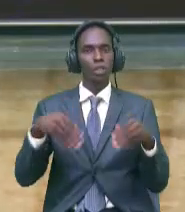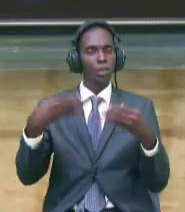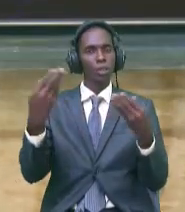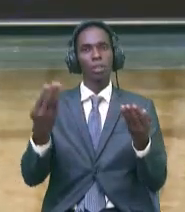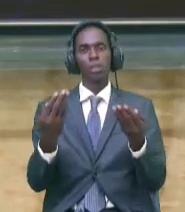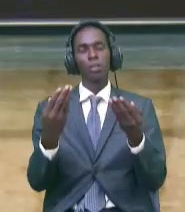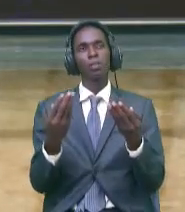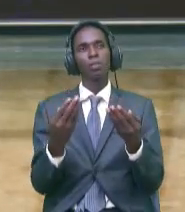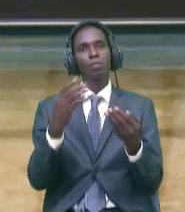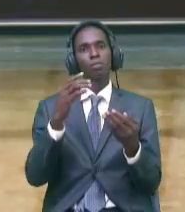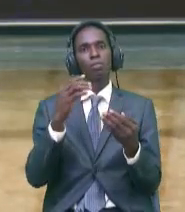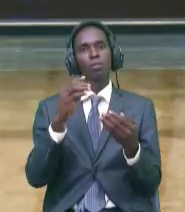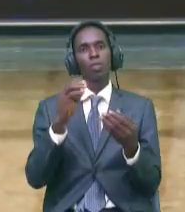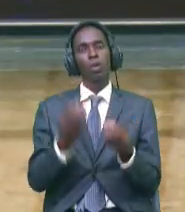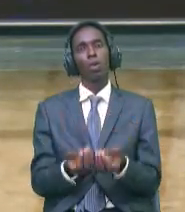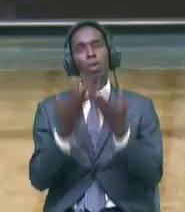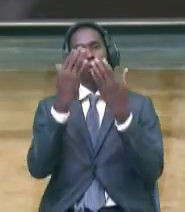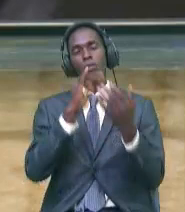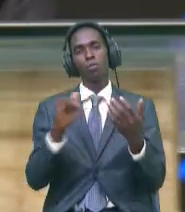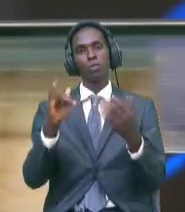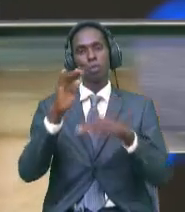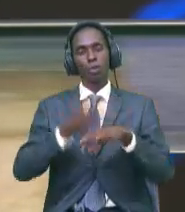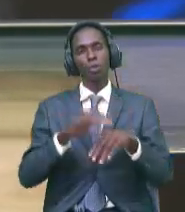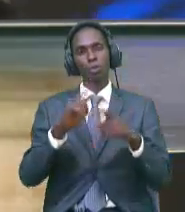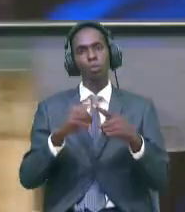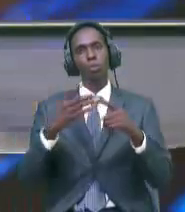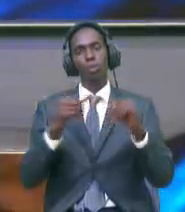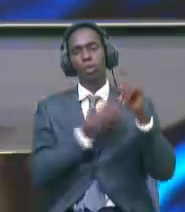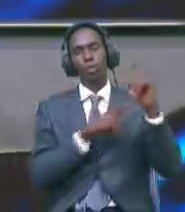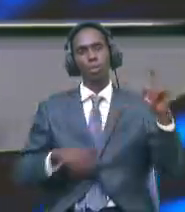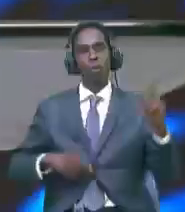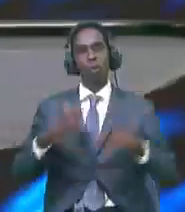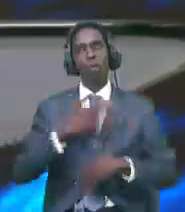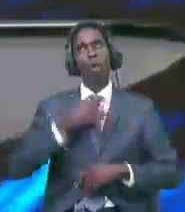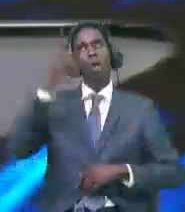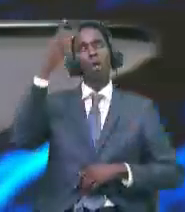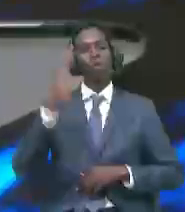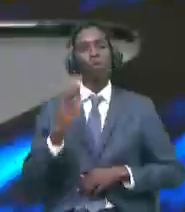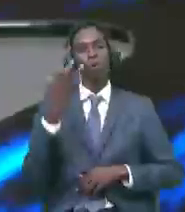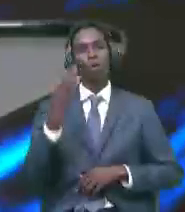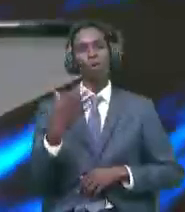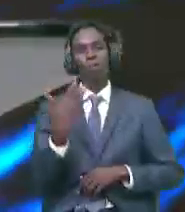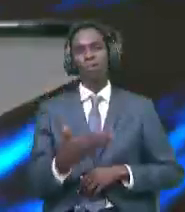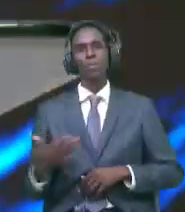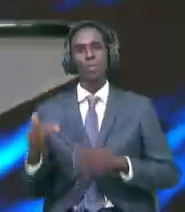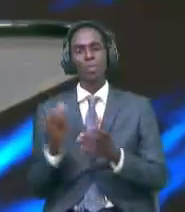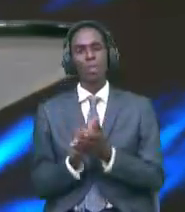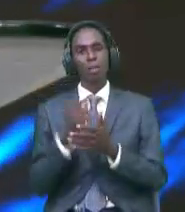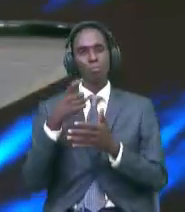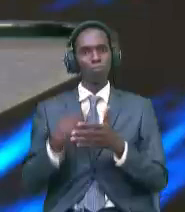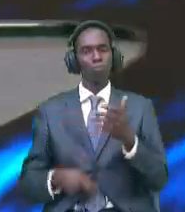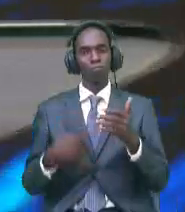Lord my God of that which cost me nothing. That which cost me nothing.